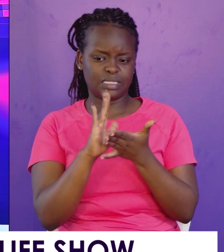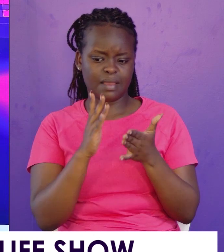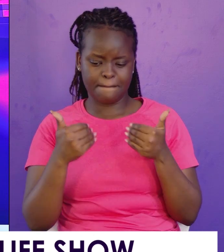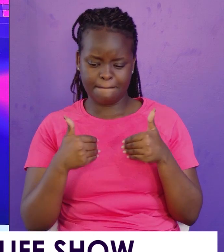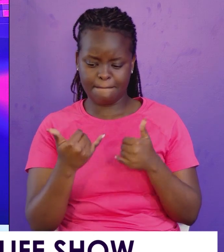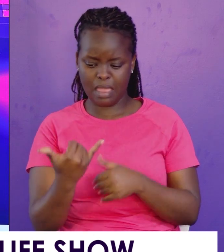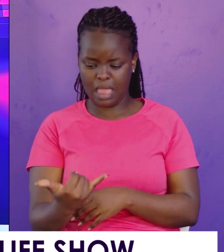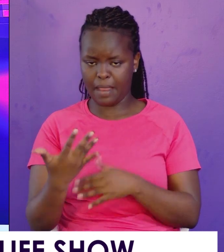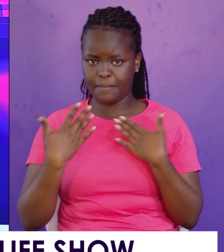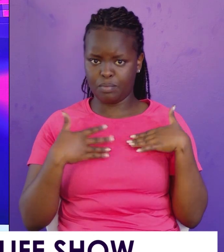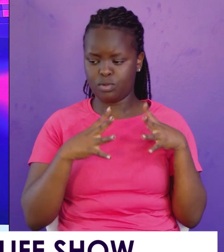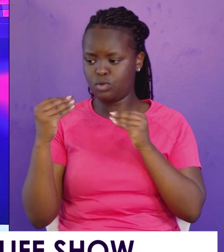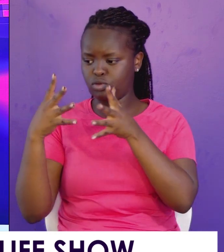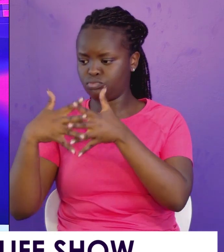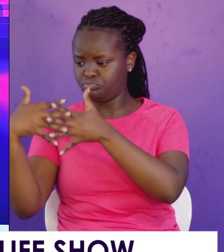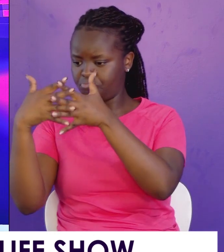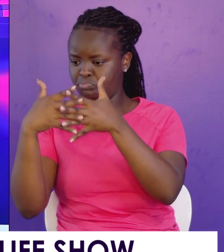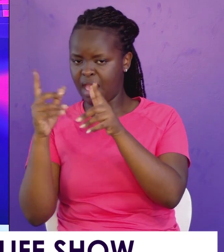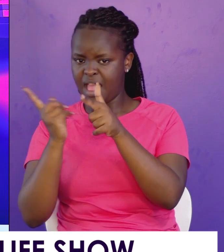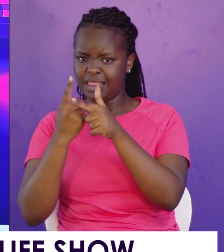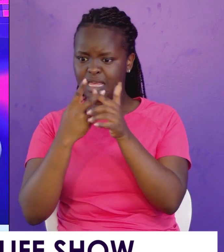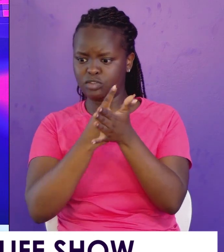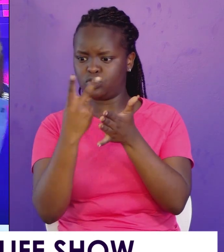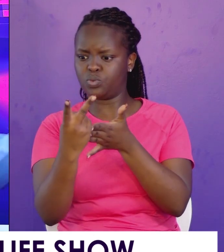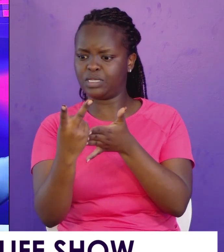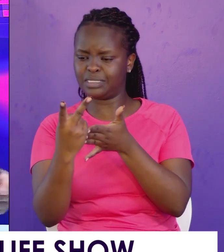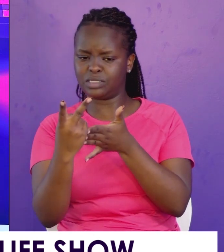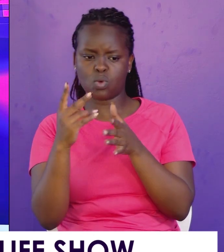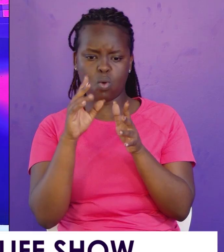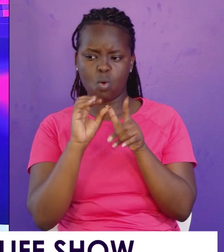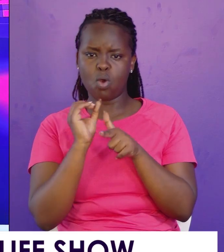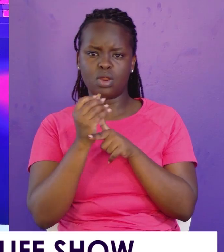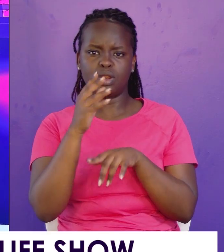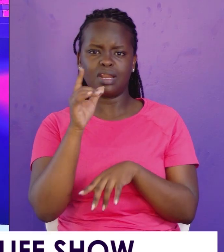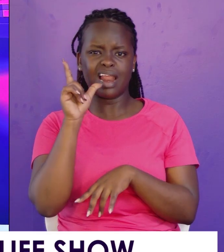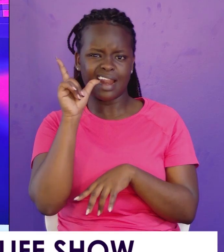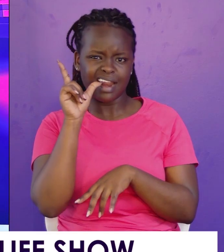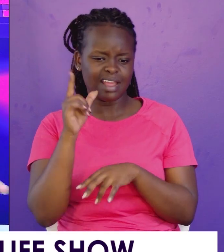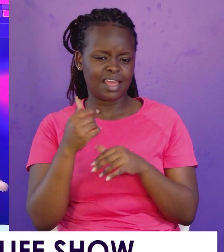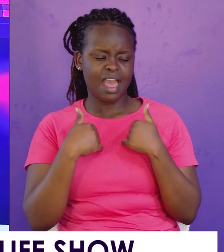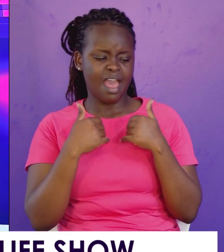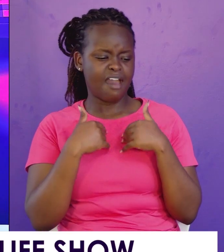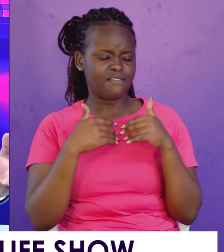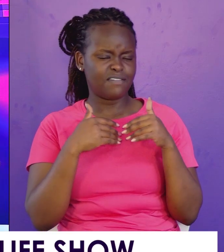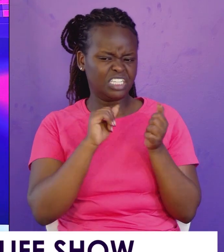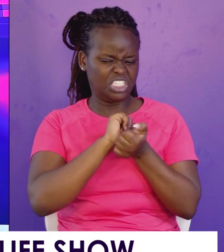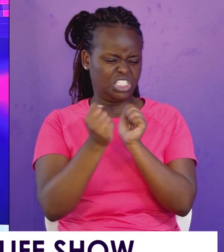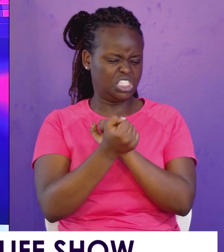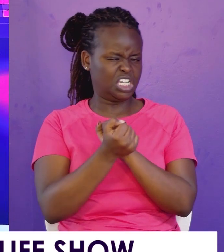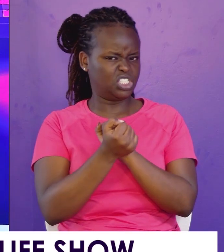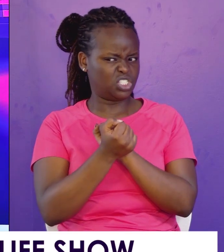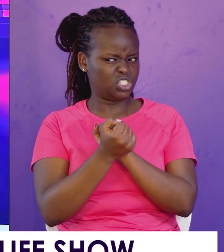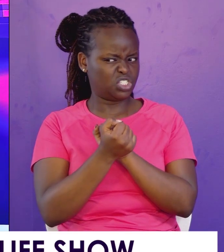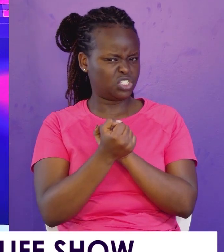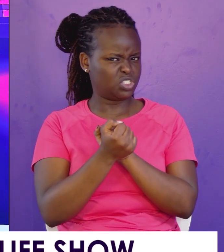people go to the US, and within 2 weeks, or even UK, within 2 weeks, they're speaking in a twang like those where they came